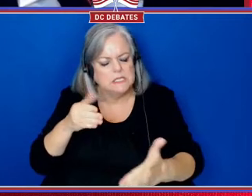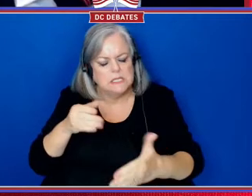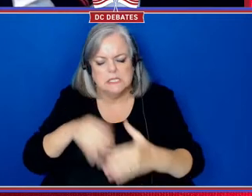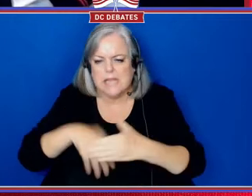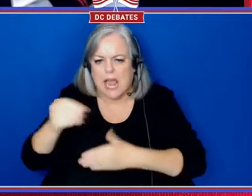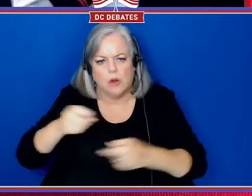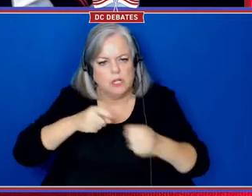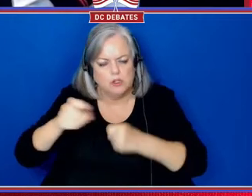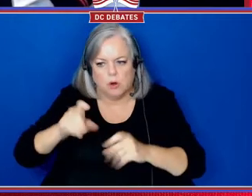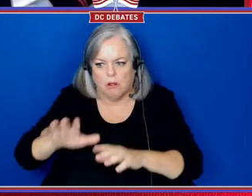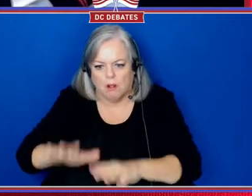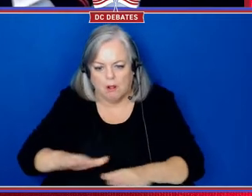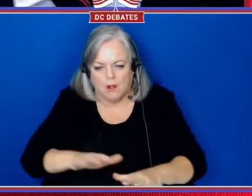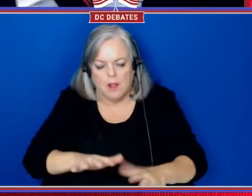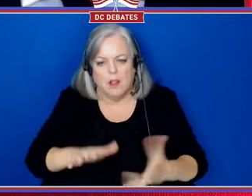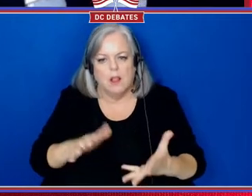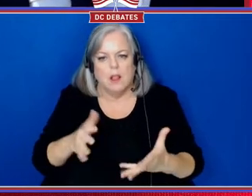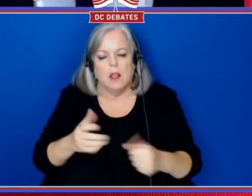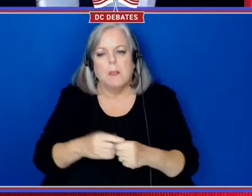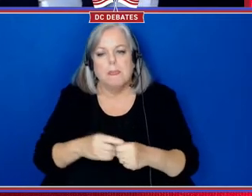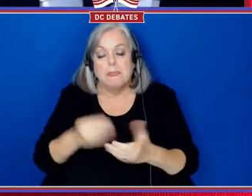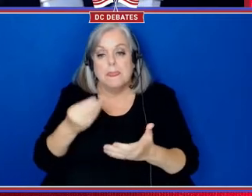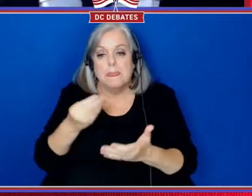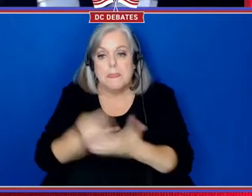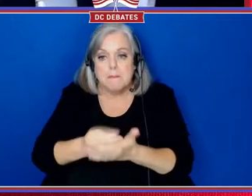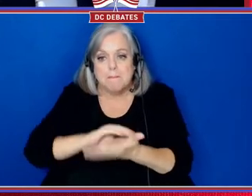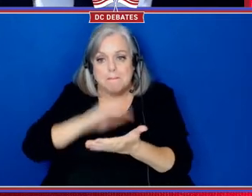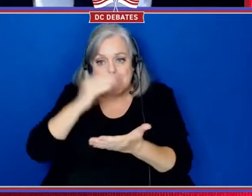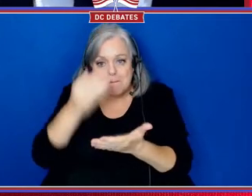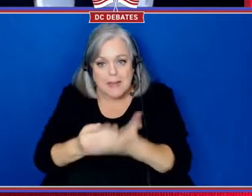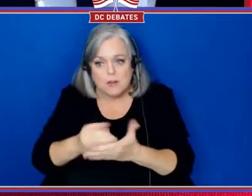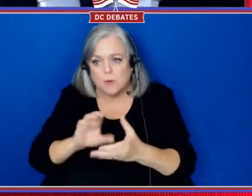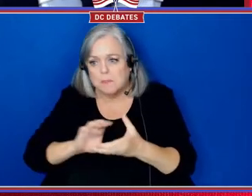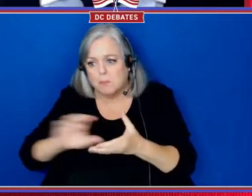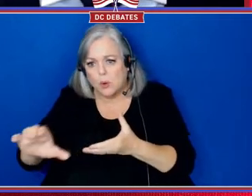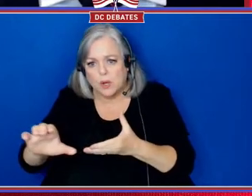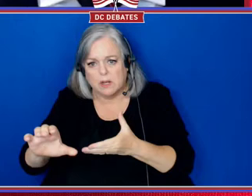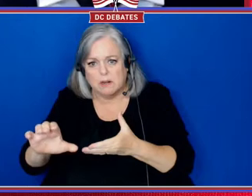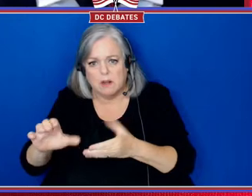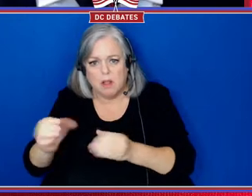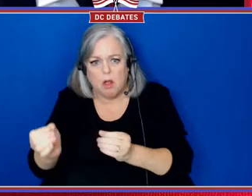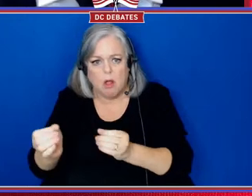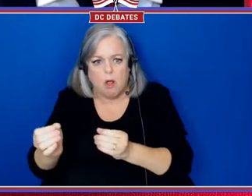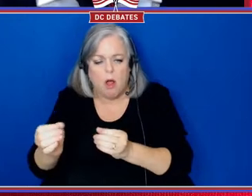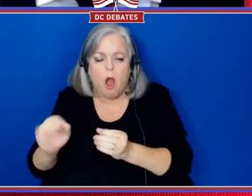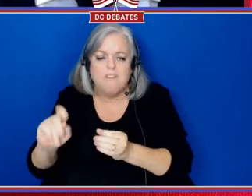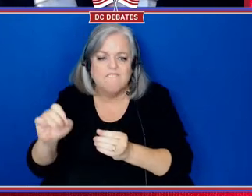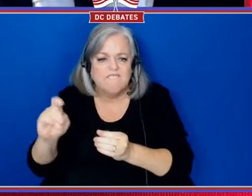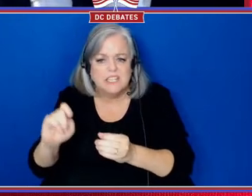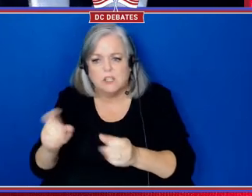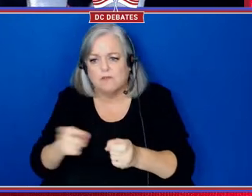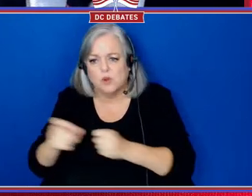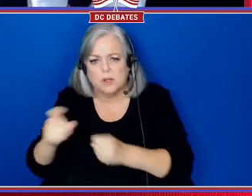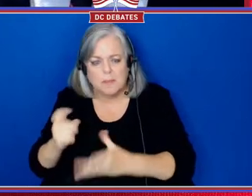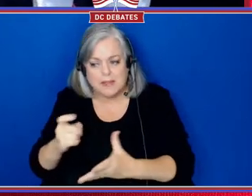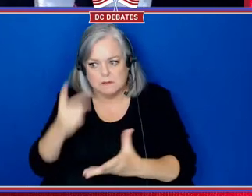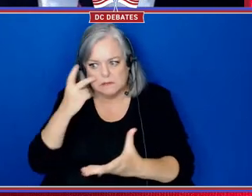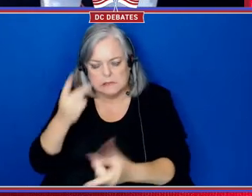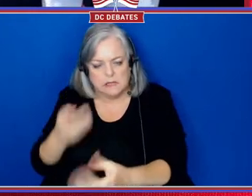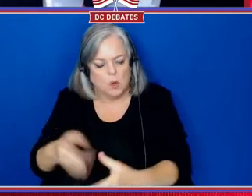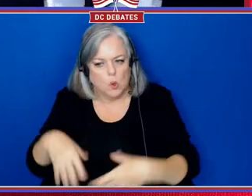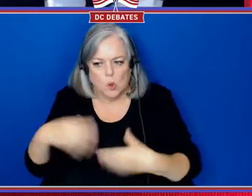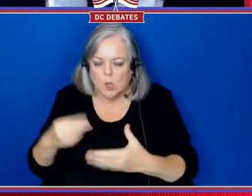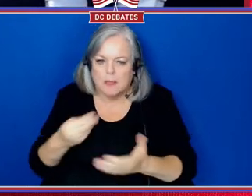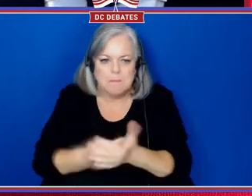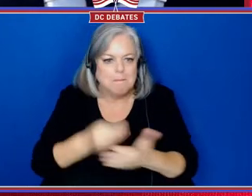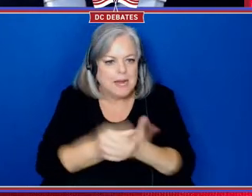Office of Unified Command because of issues that we've seen there. The amount of money and resources that we have to put into our